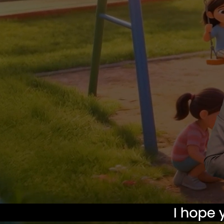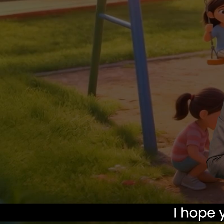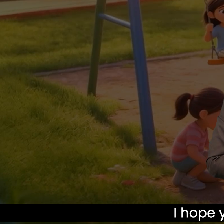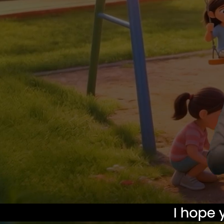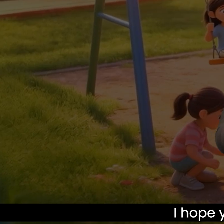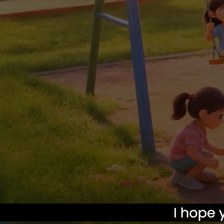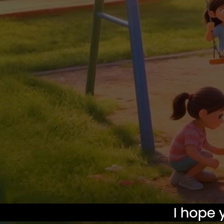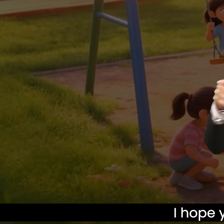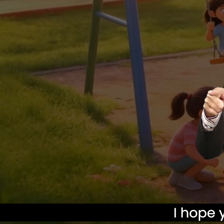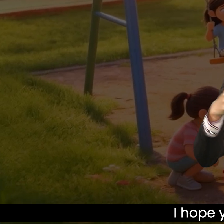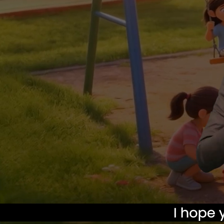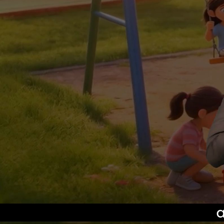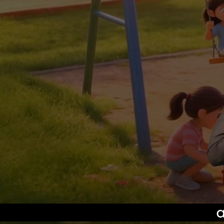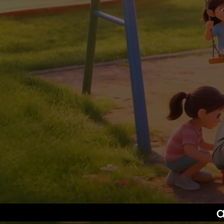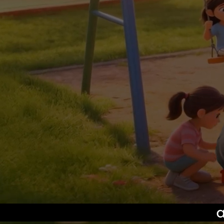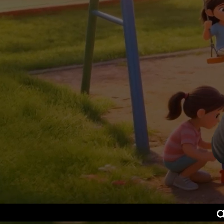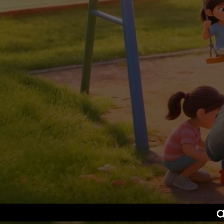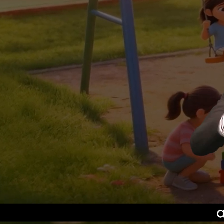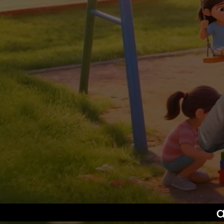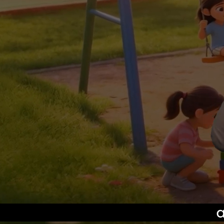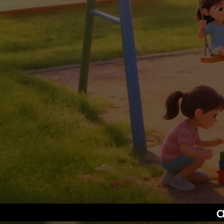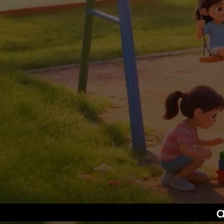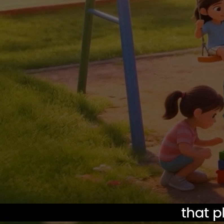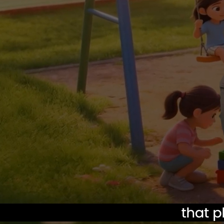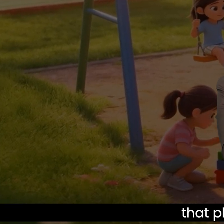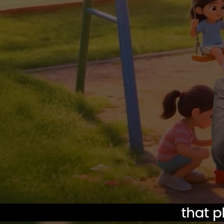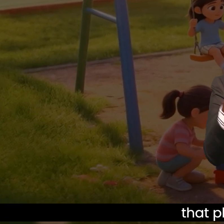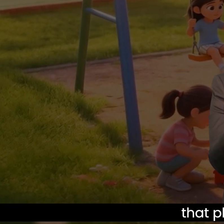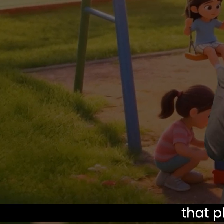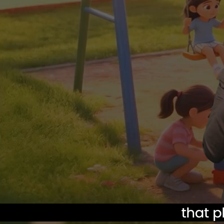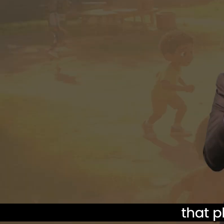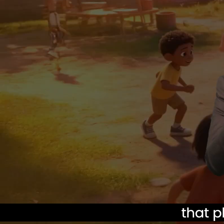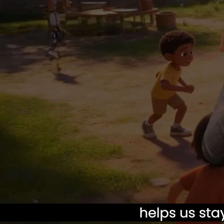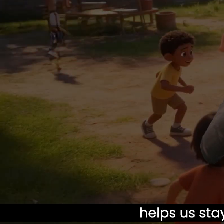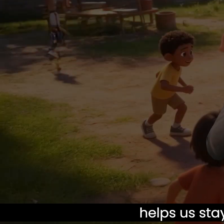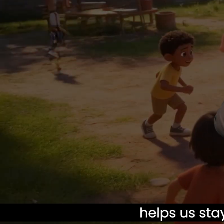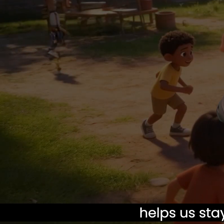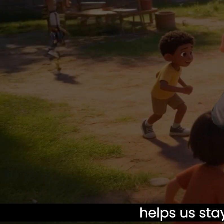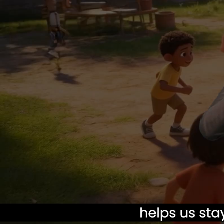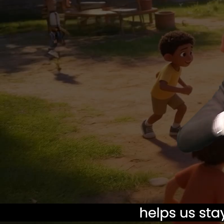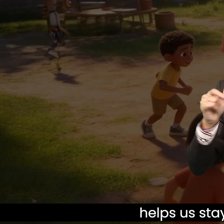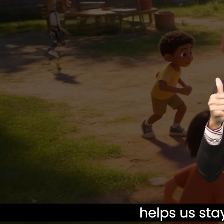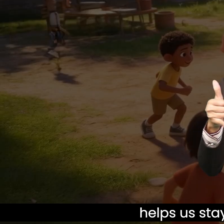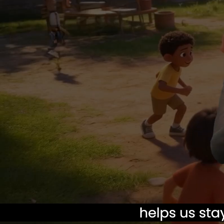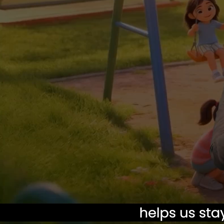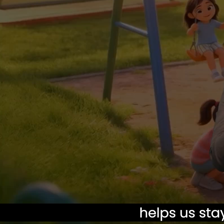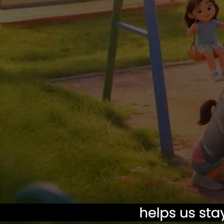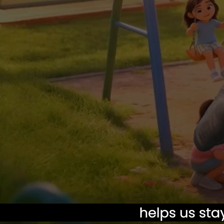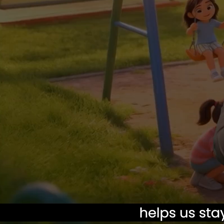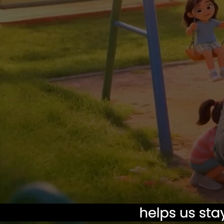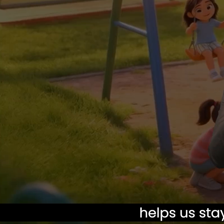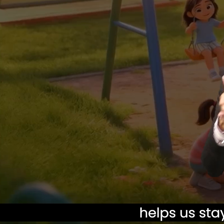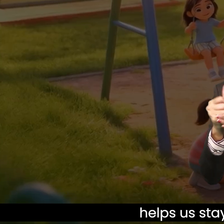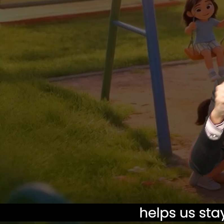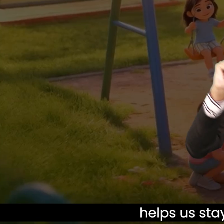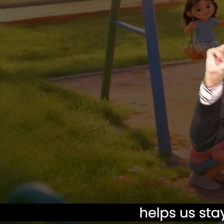I hope you enjoyed the video and understood that playing Indian games help us stay active,